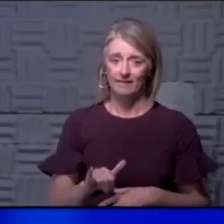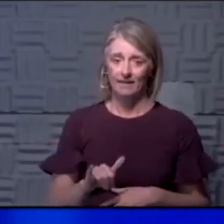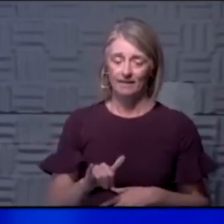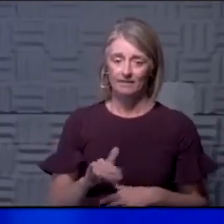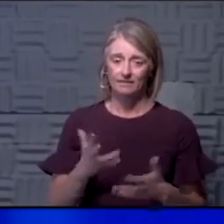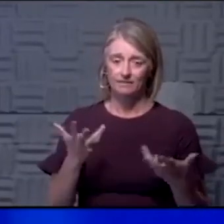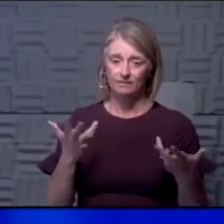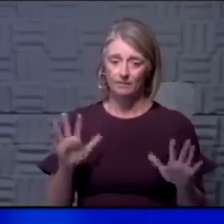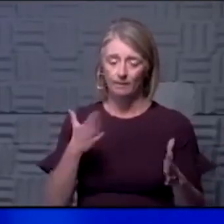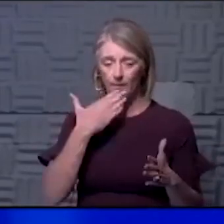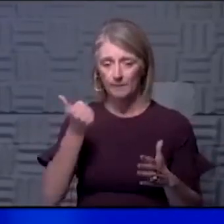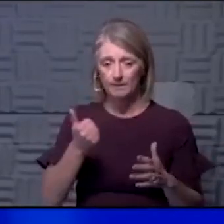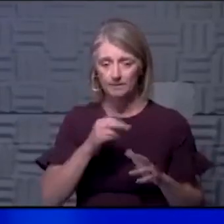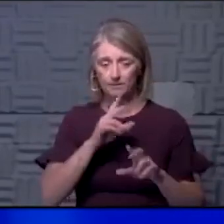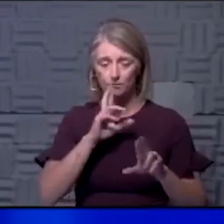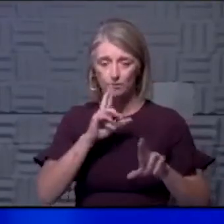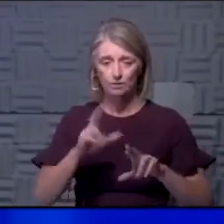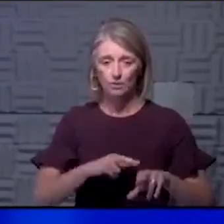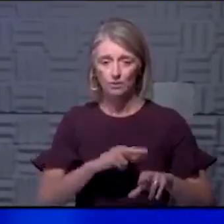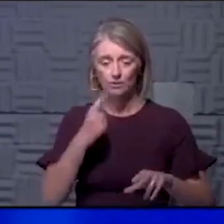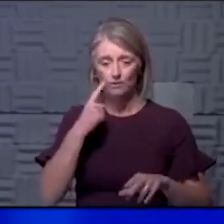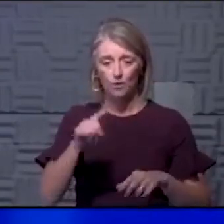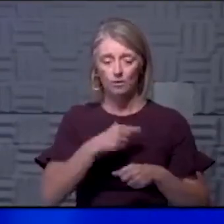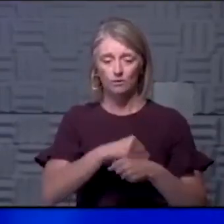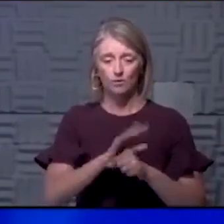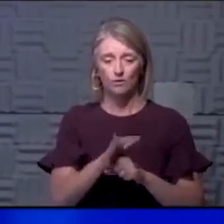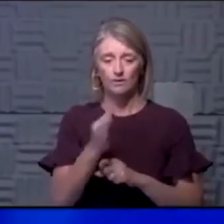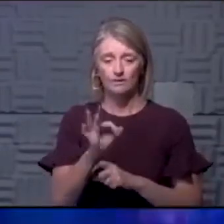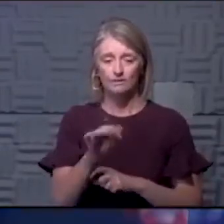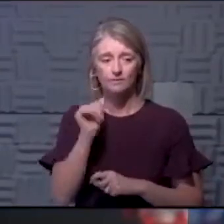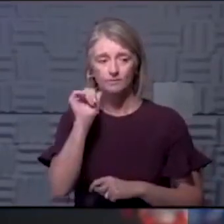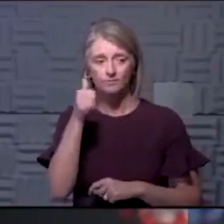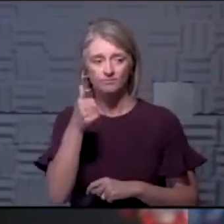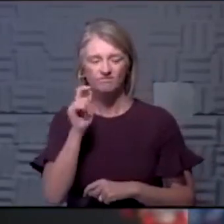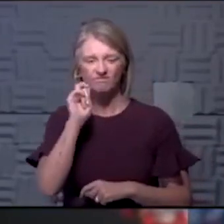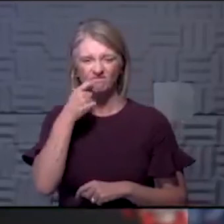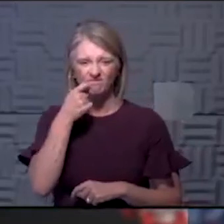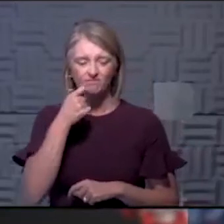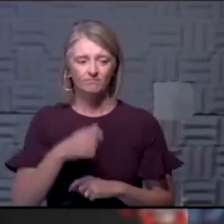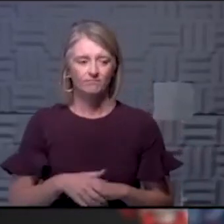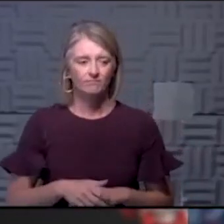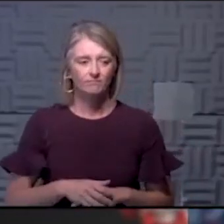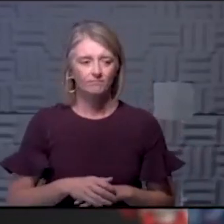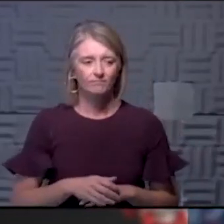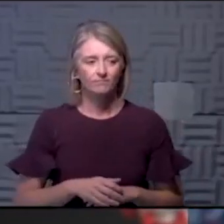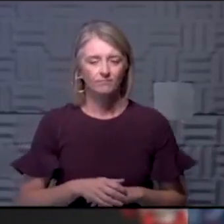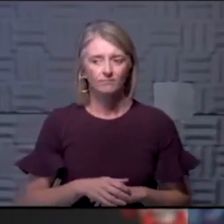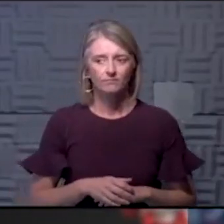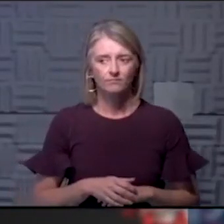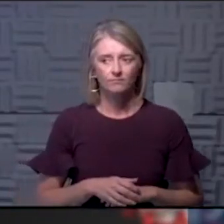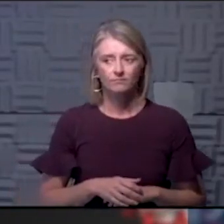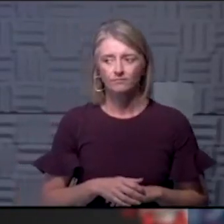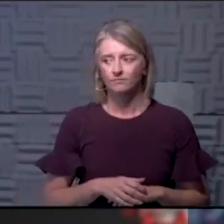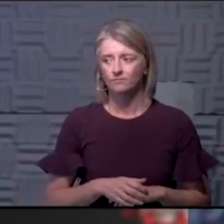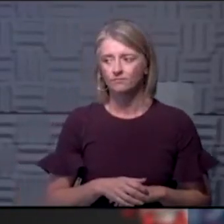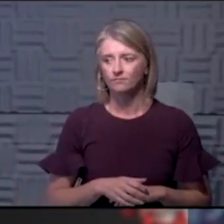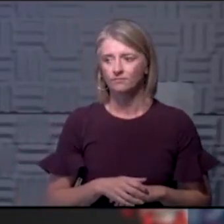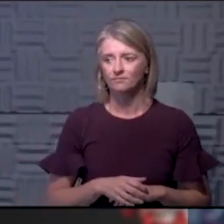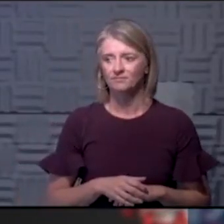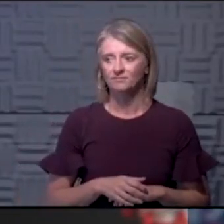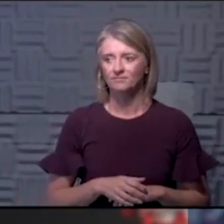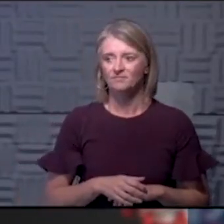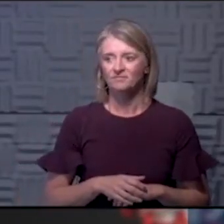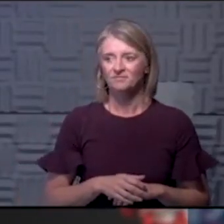will deliver the best outcomes from COVID-19. Hey, tomorrow, pretty cool stuff, too. We try to be cool every day. Mm-hmm. Some of us are more cool than others,